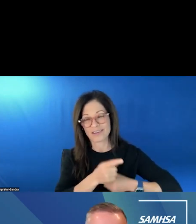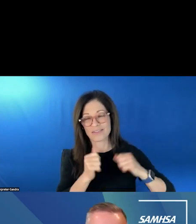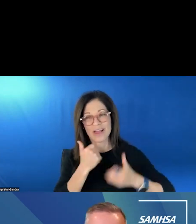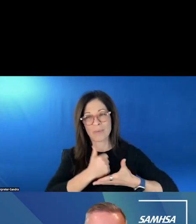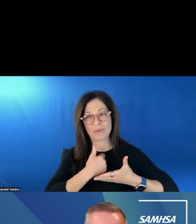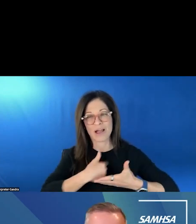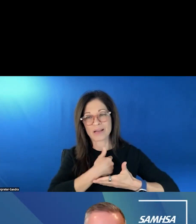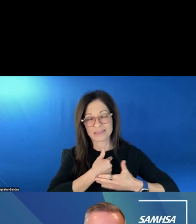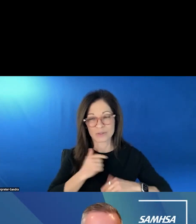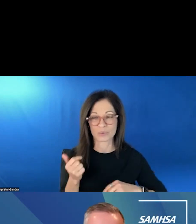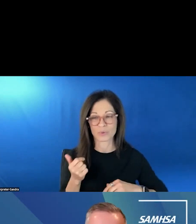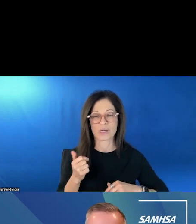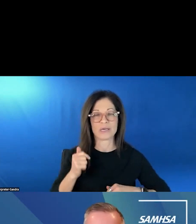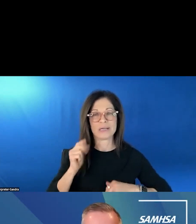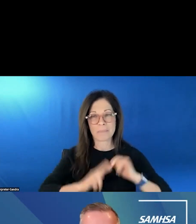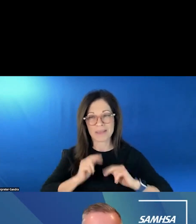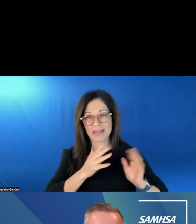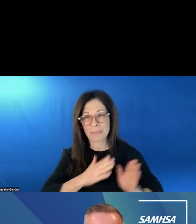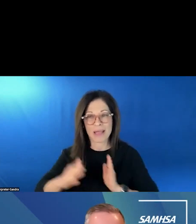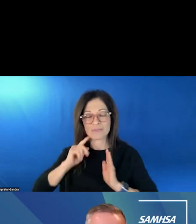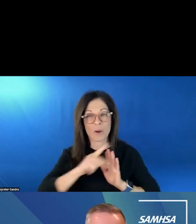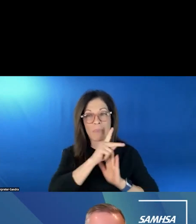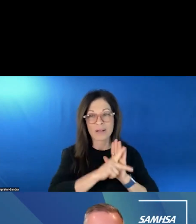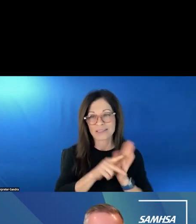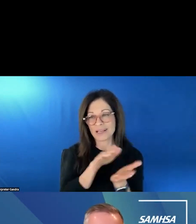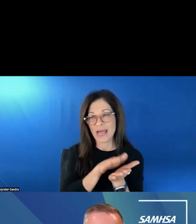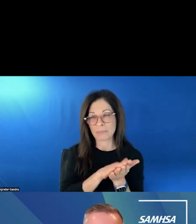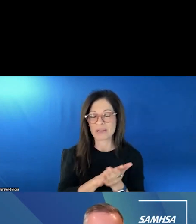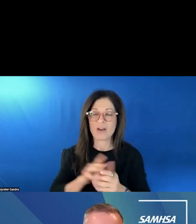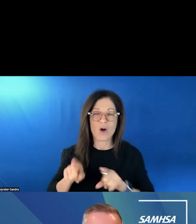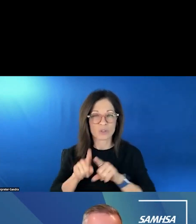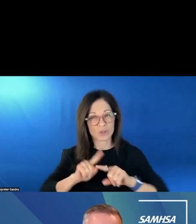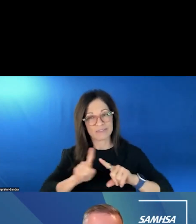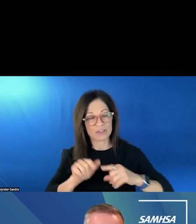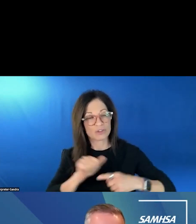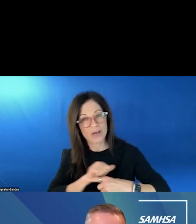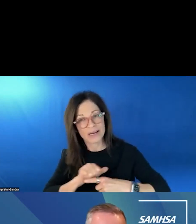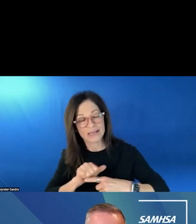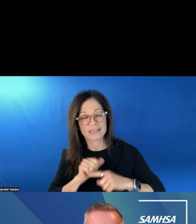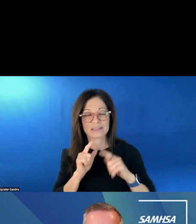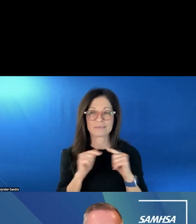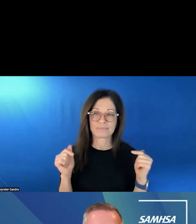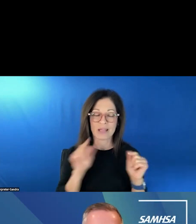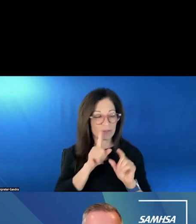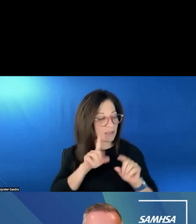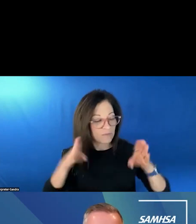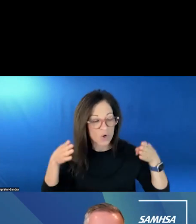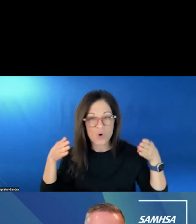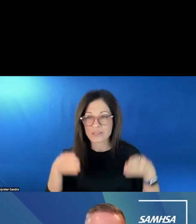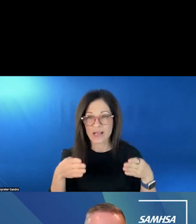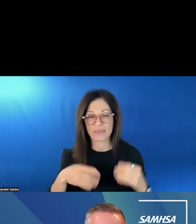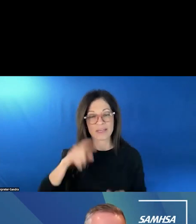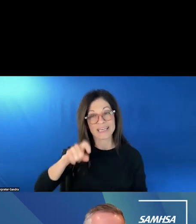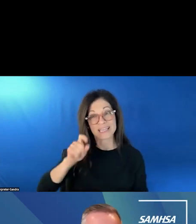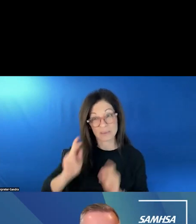us put together a plan for Policy Academy, different trainings, and really focusing on the needs